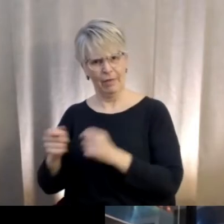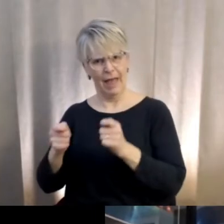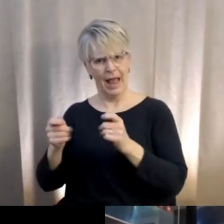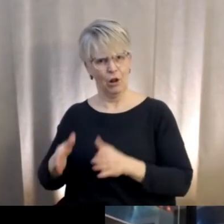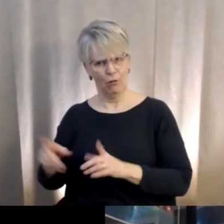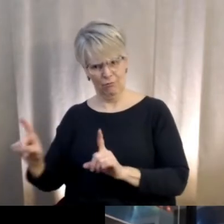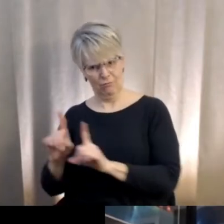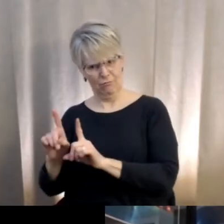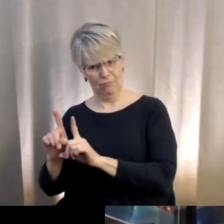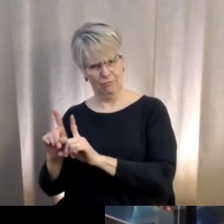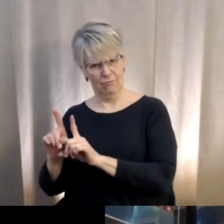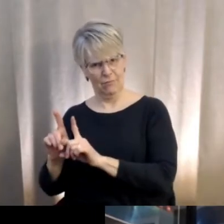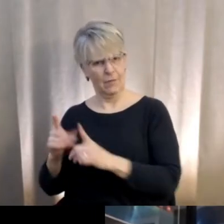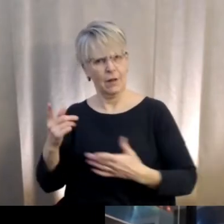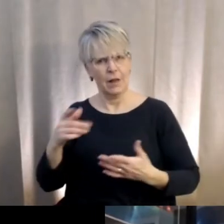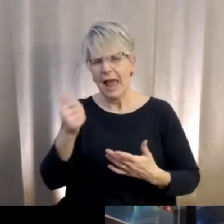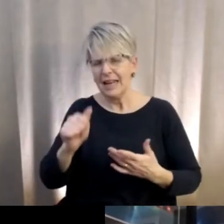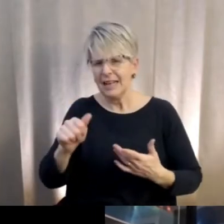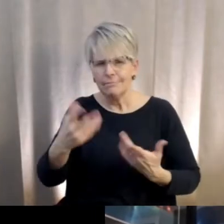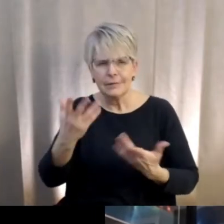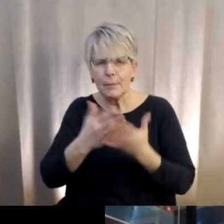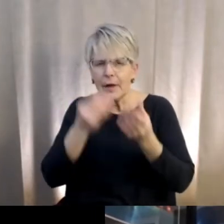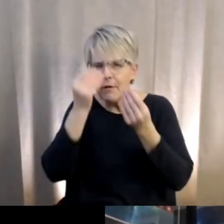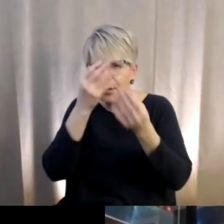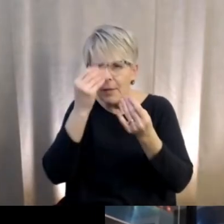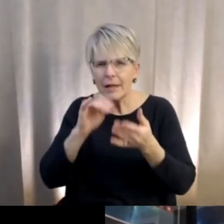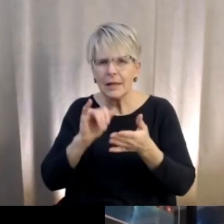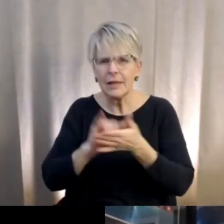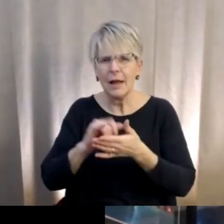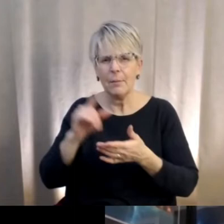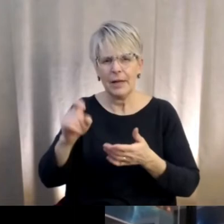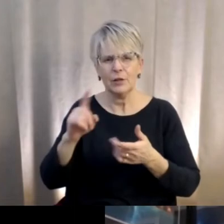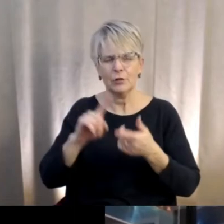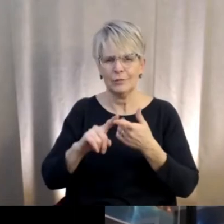You know, what are some information about service dogs that you sometimes have to dispel?